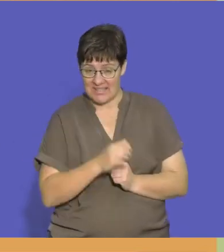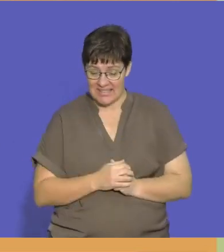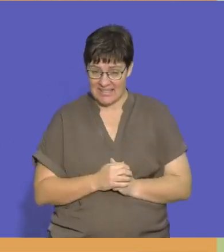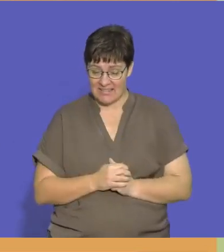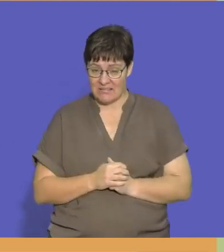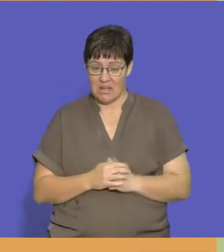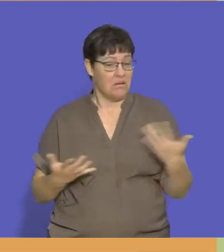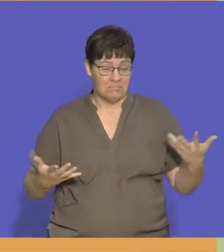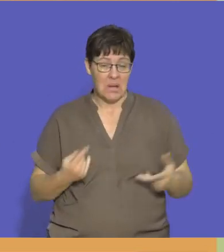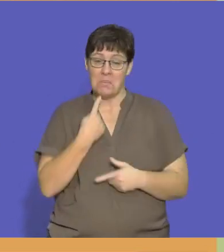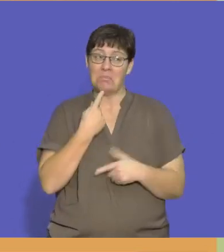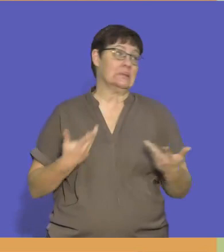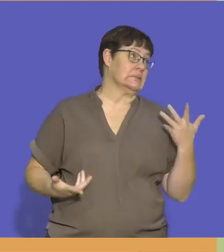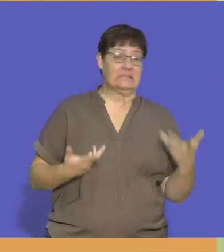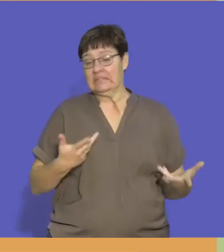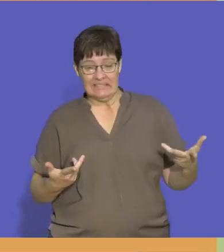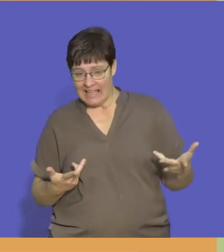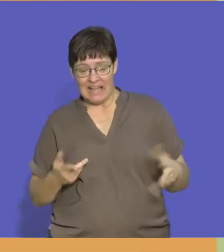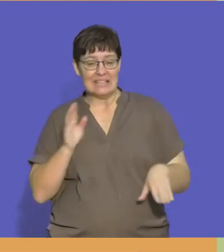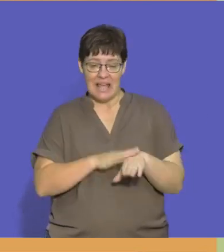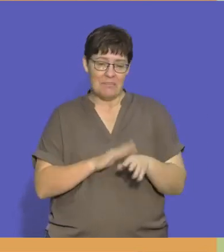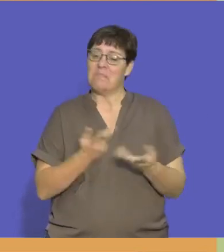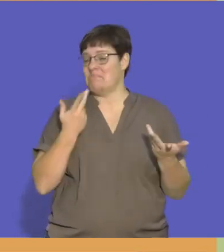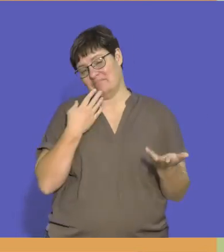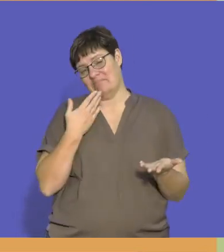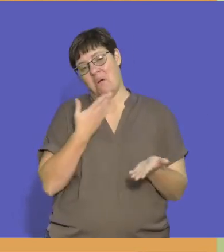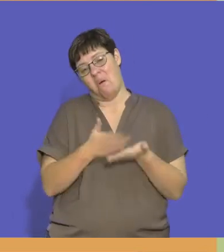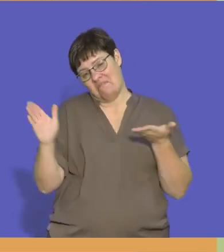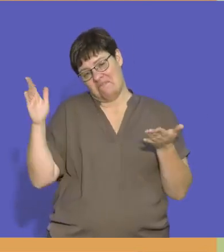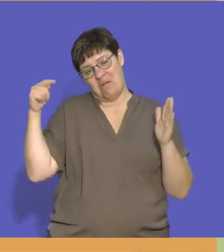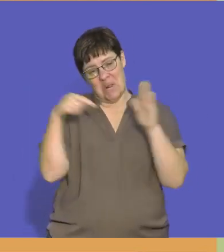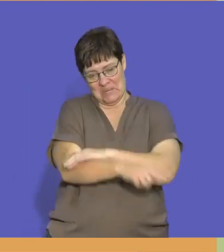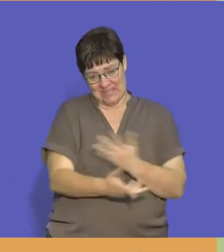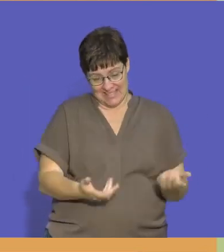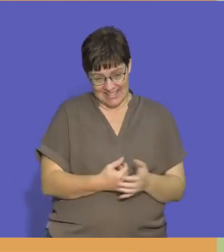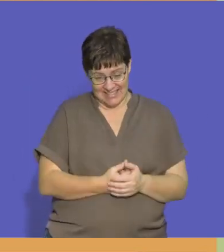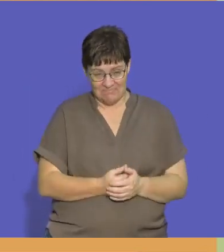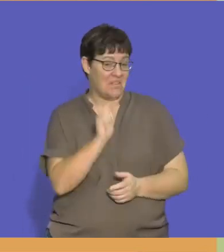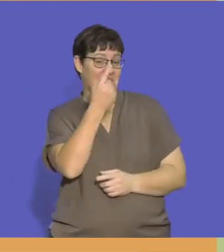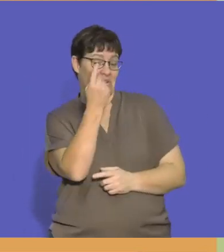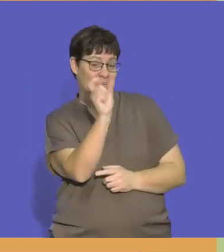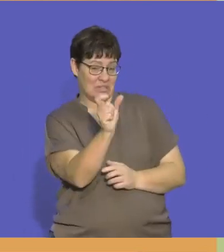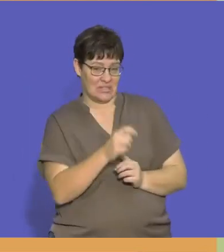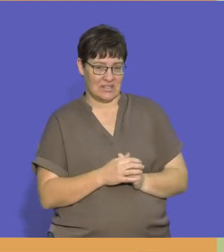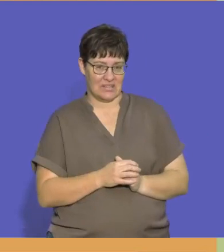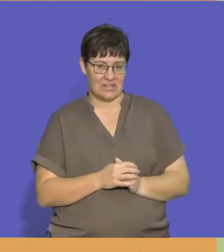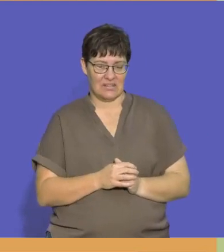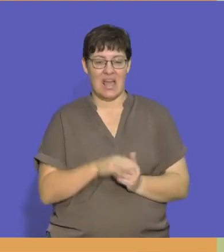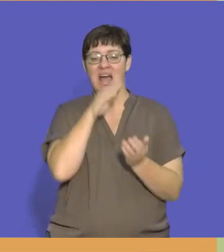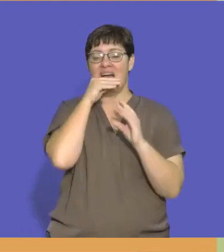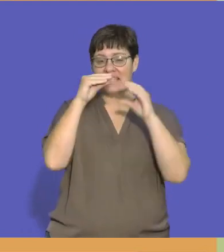pencil. If you don't say a word in time, then you will be out of the game. Here is the first